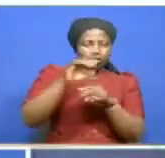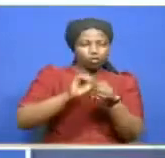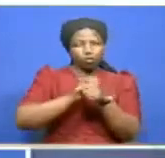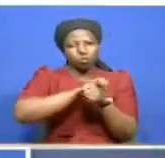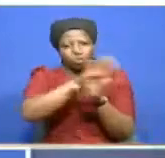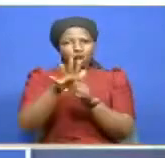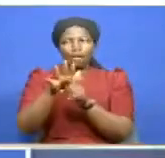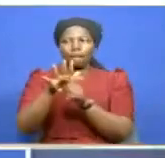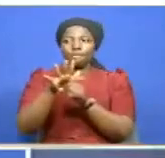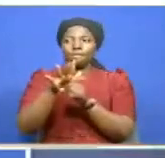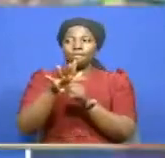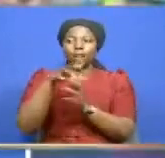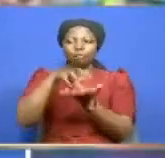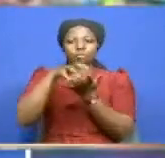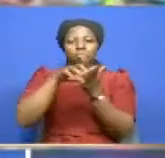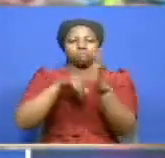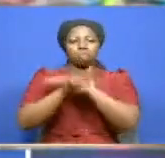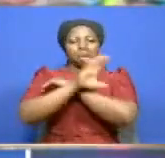the country.